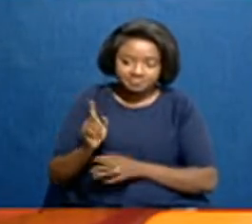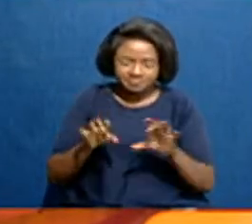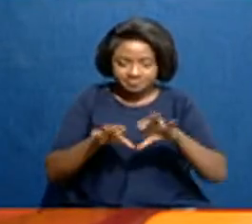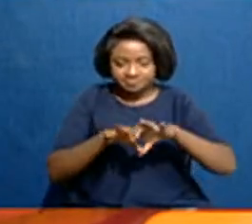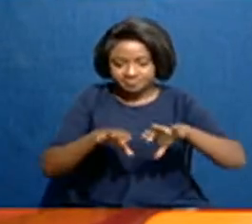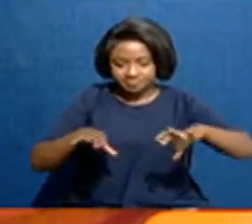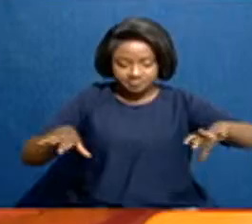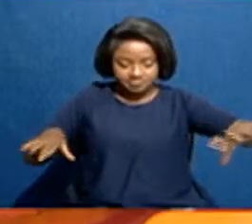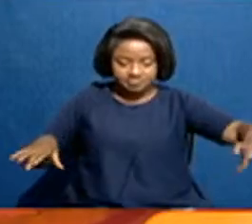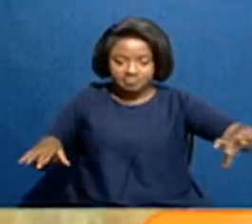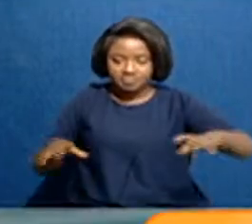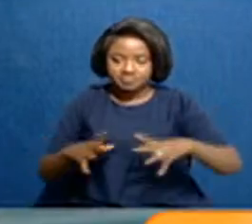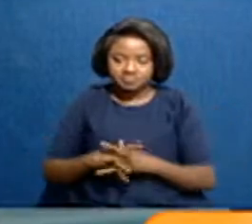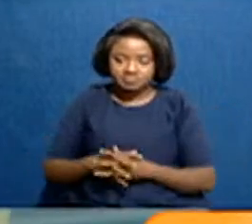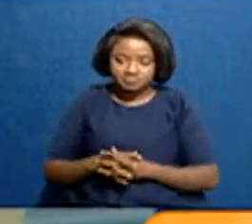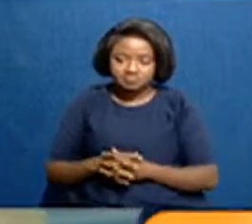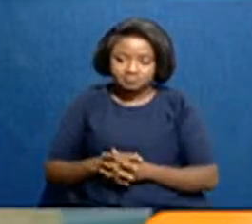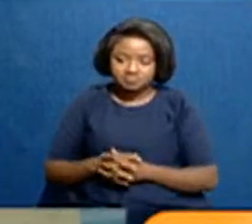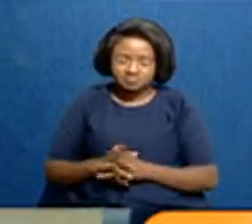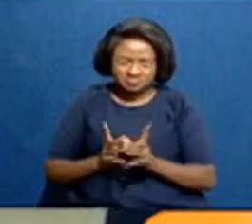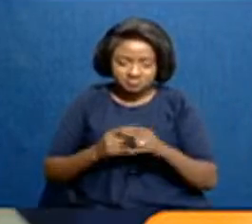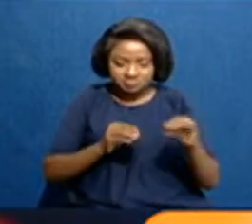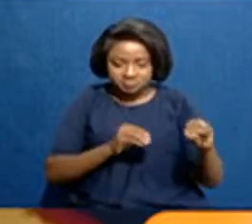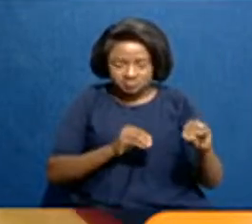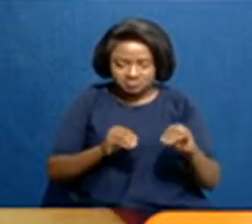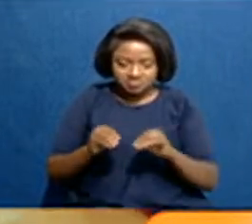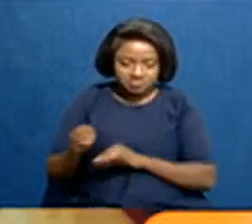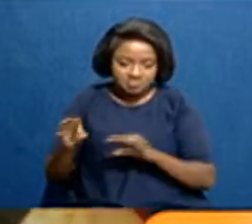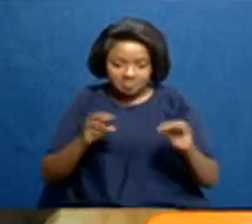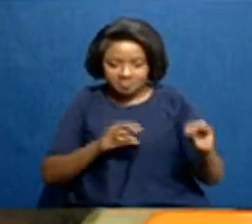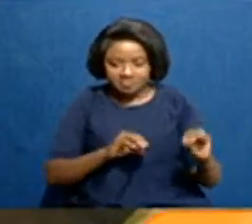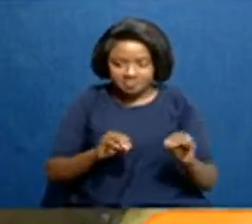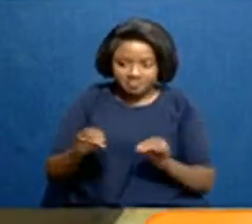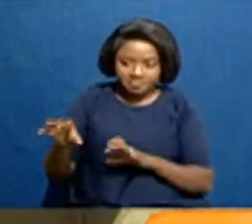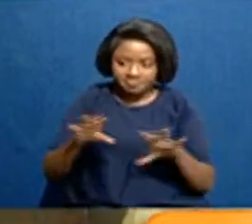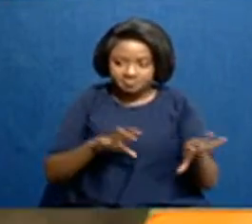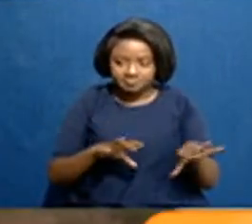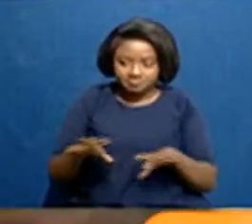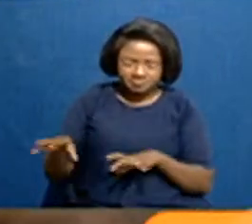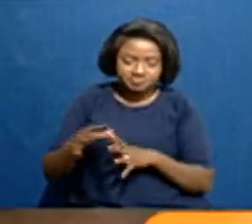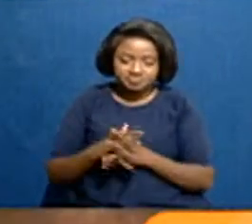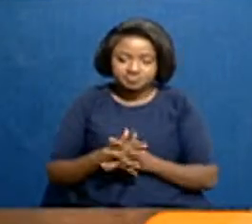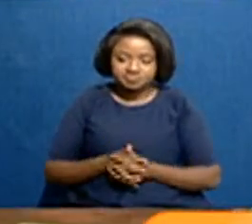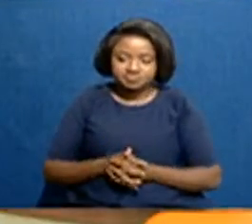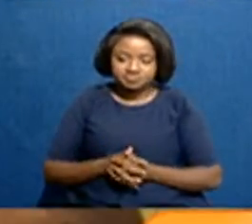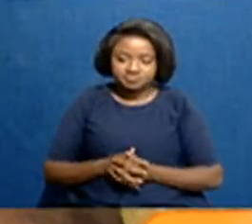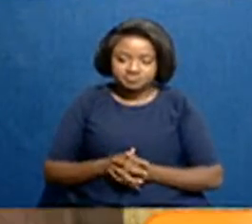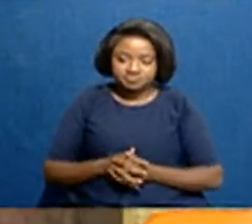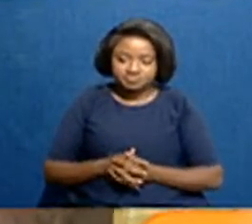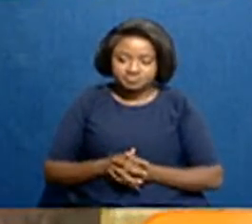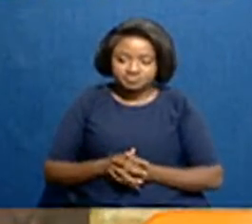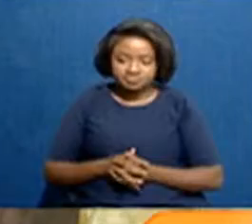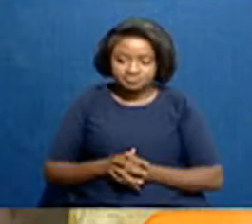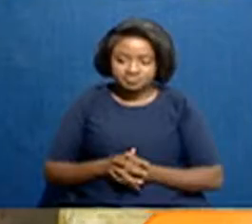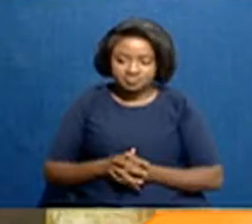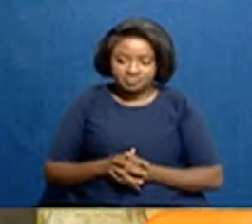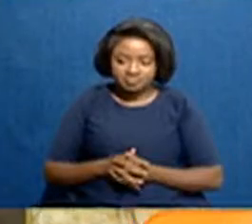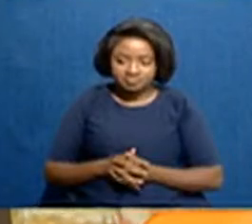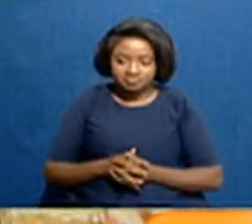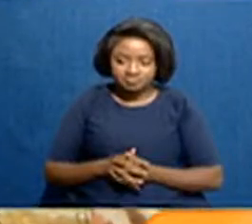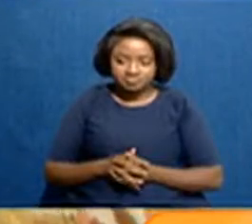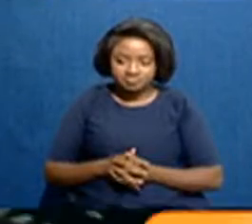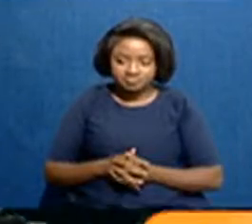Like a conveyor belt, the machine moves the trays, putting the most important medium needed for the seeds, peat